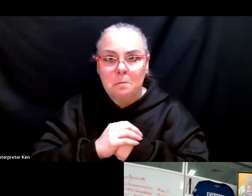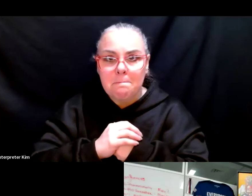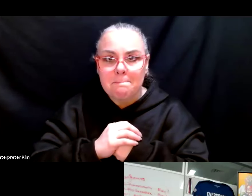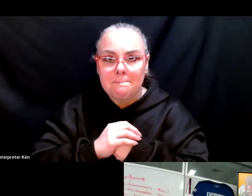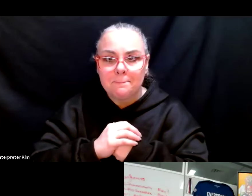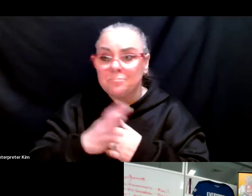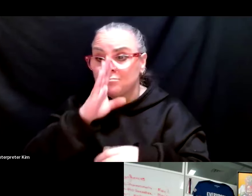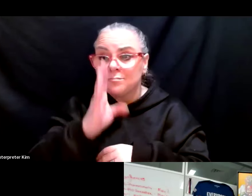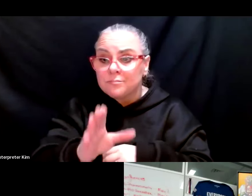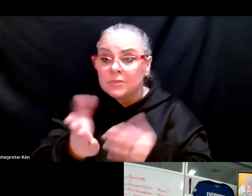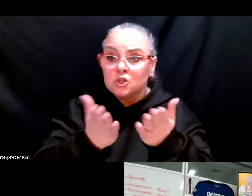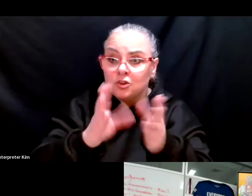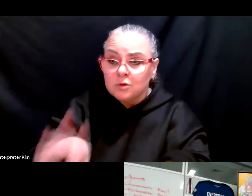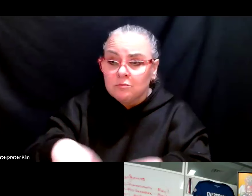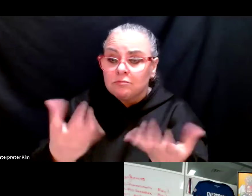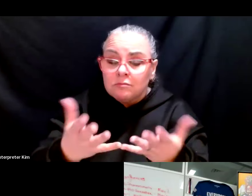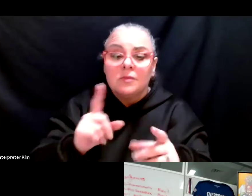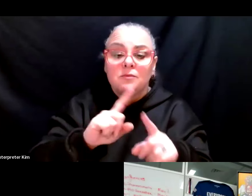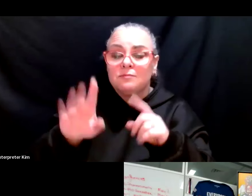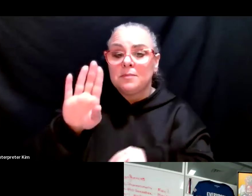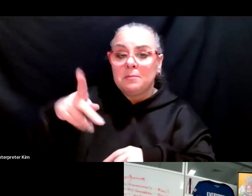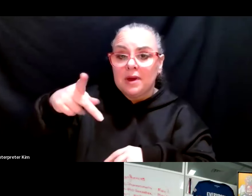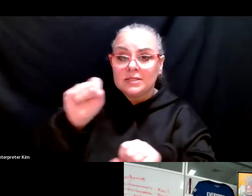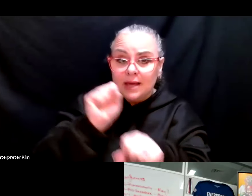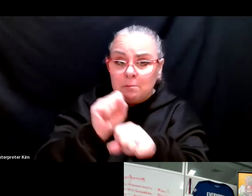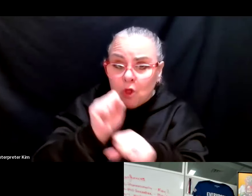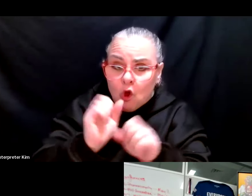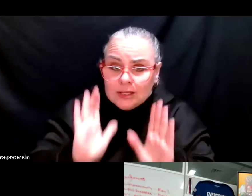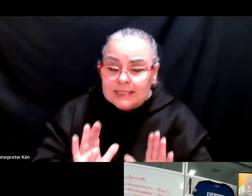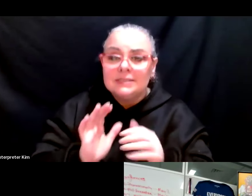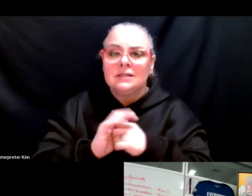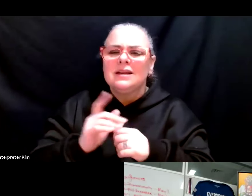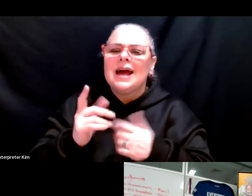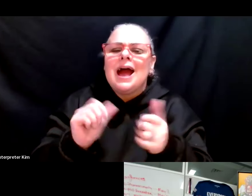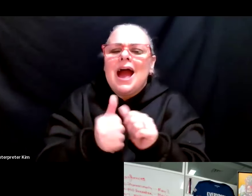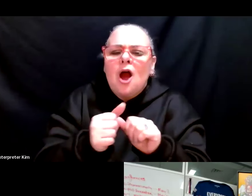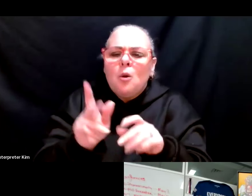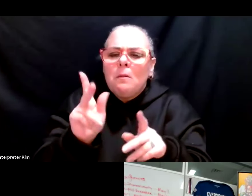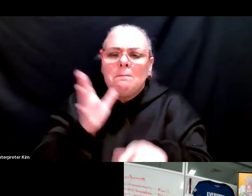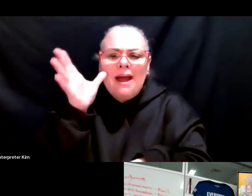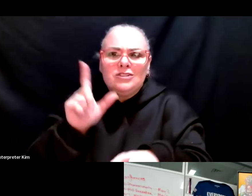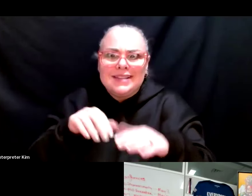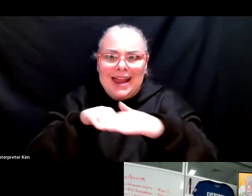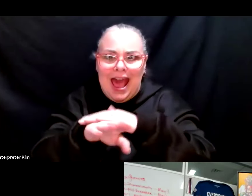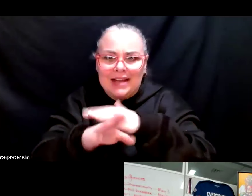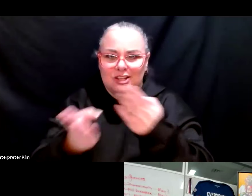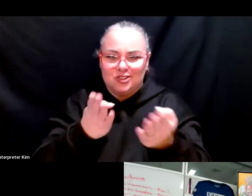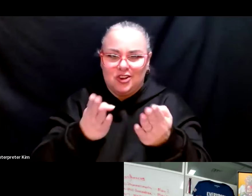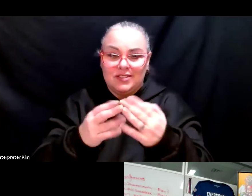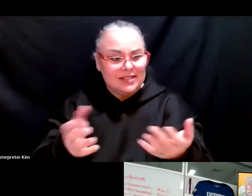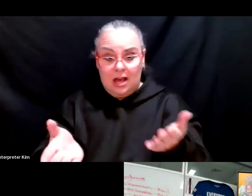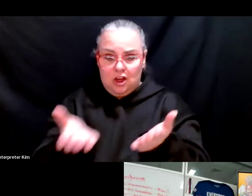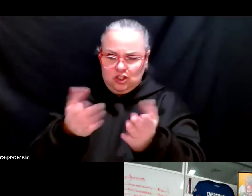direct service providers that are BPS employees. If you could sort of list out how parents can access those services and what the services